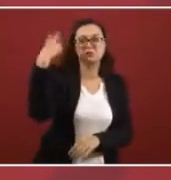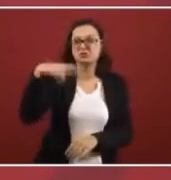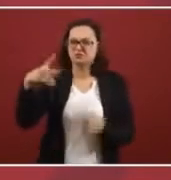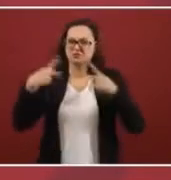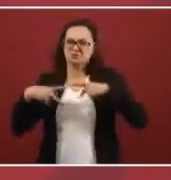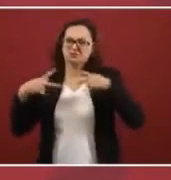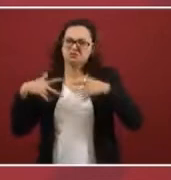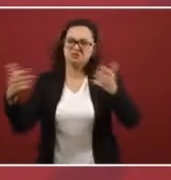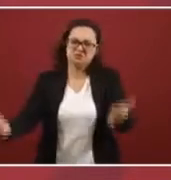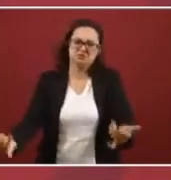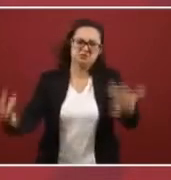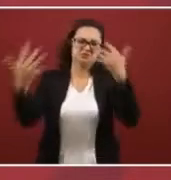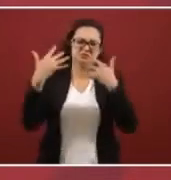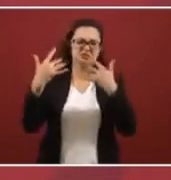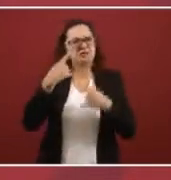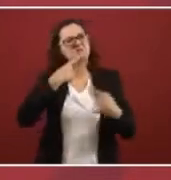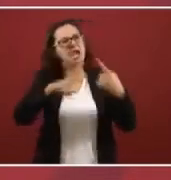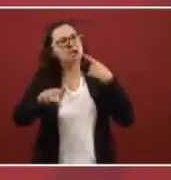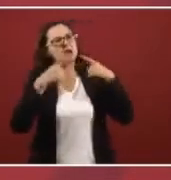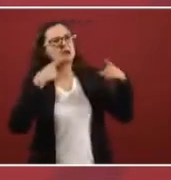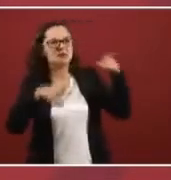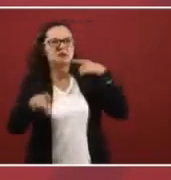say, strongly,